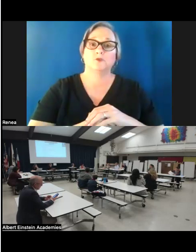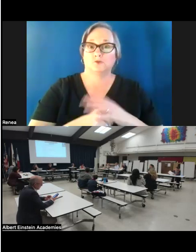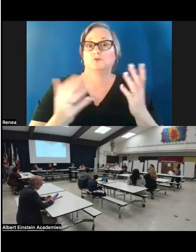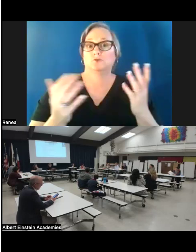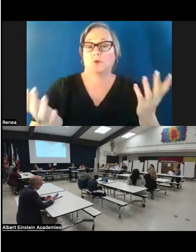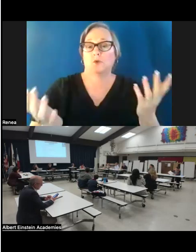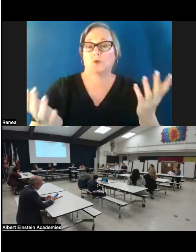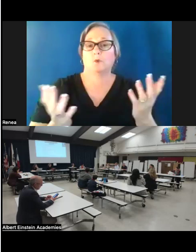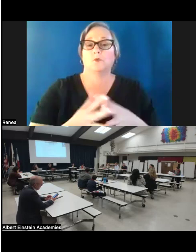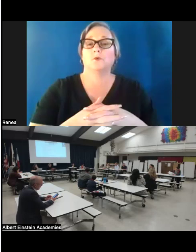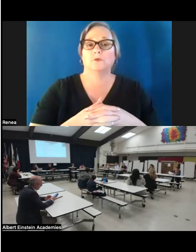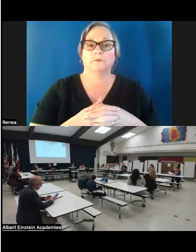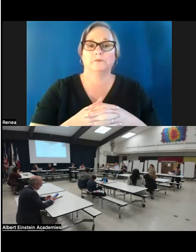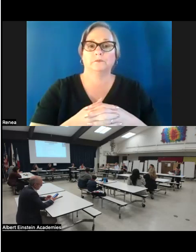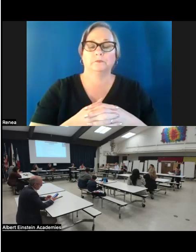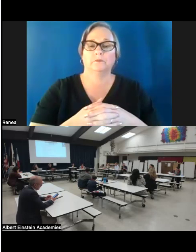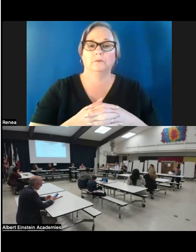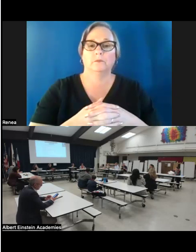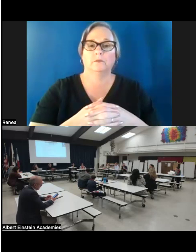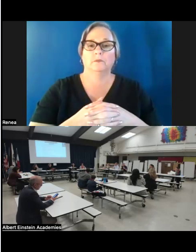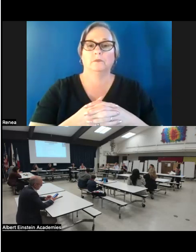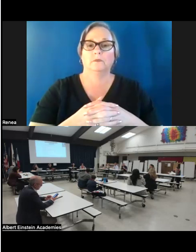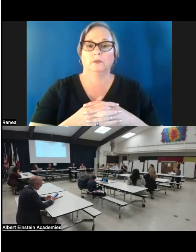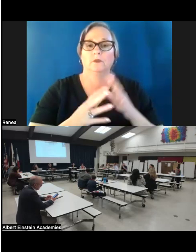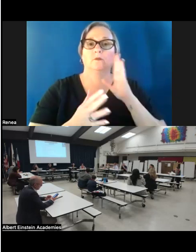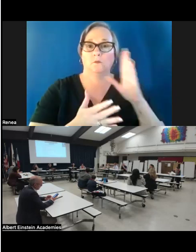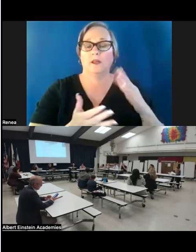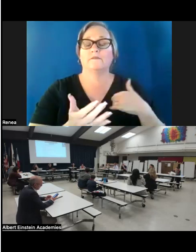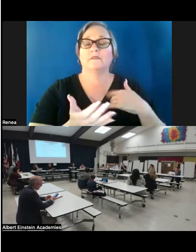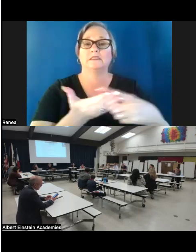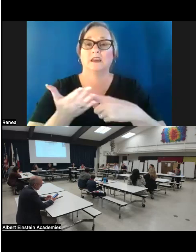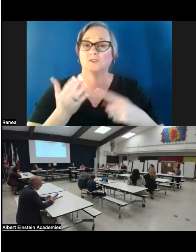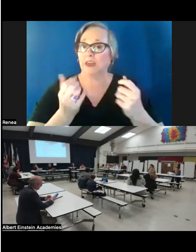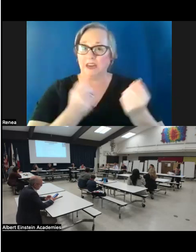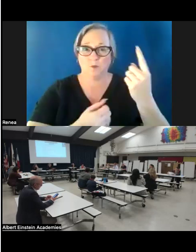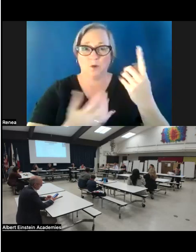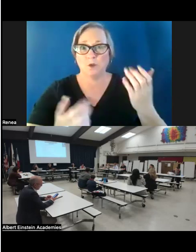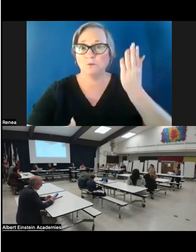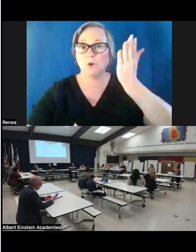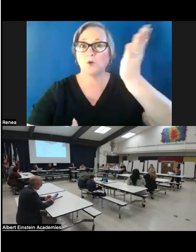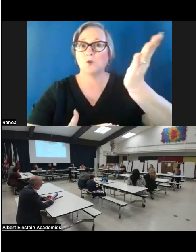we've had discussion. And would anyone like to make a motion to approve